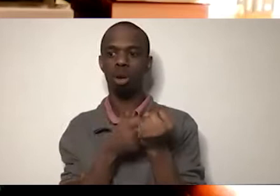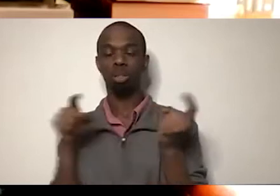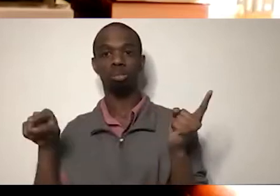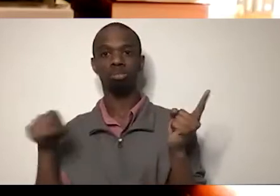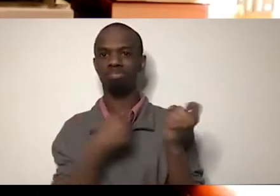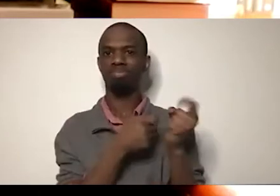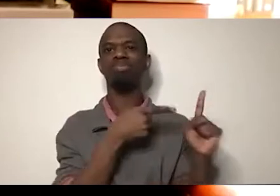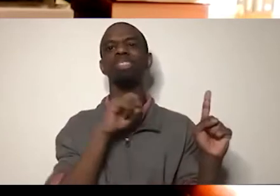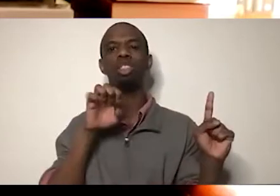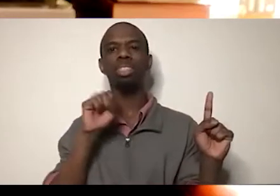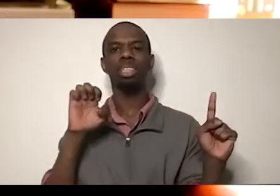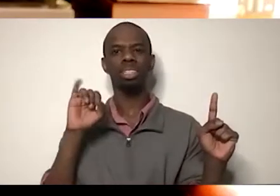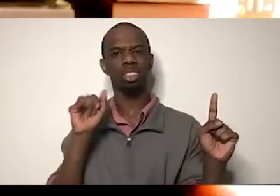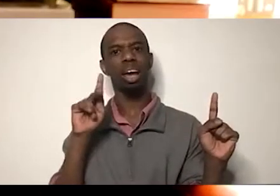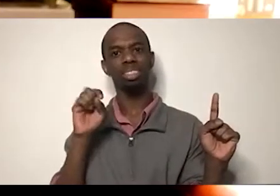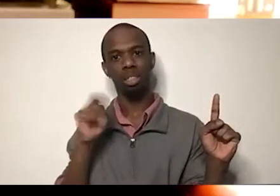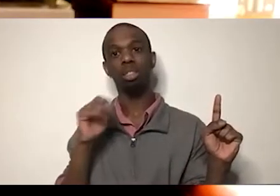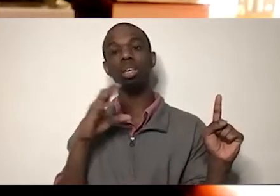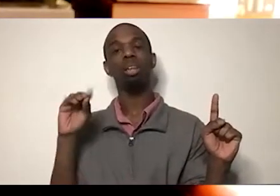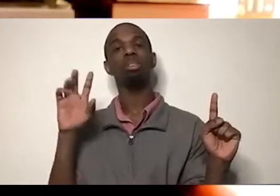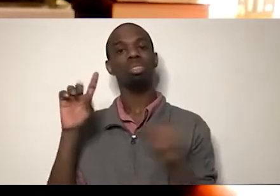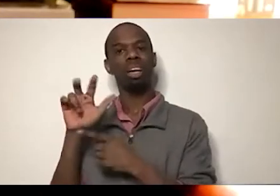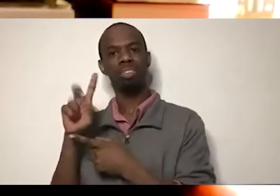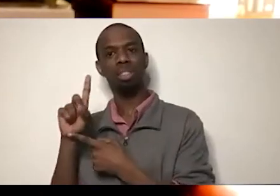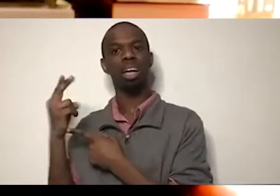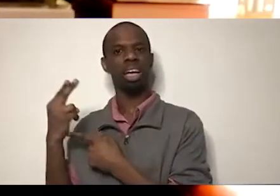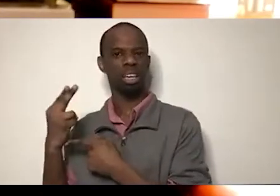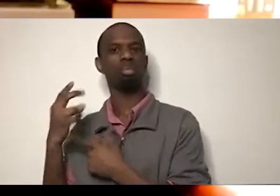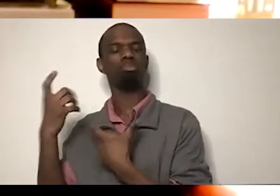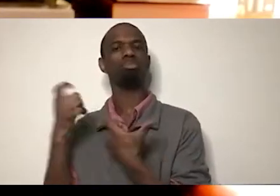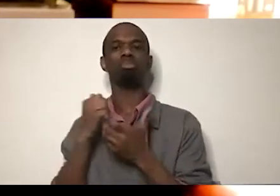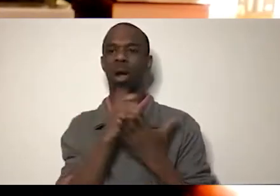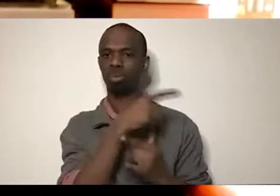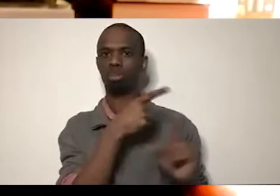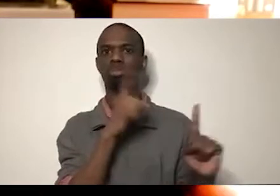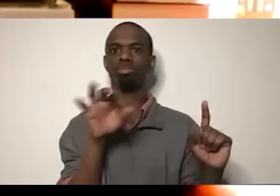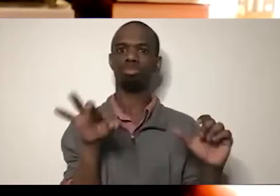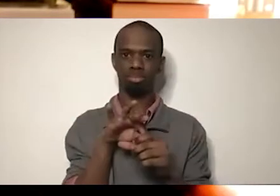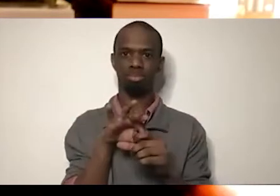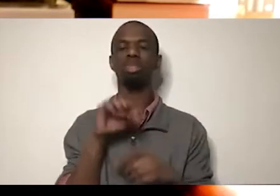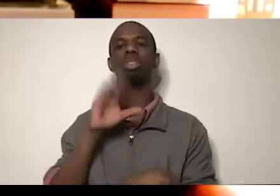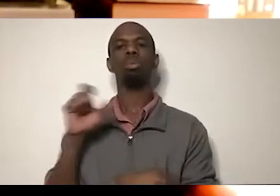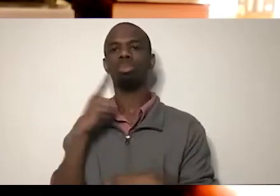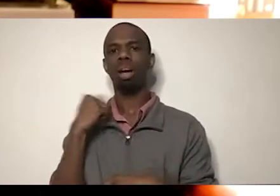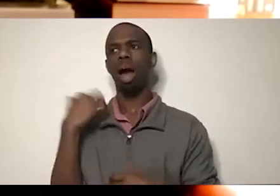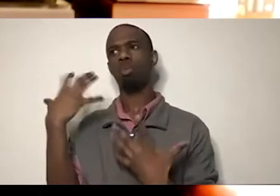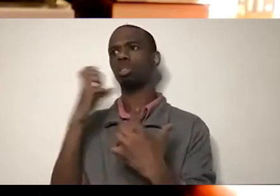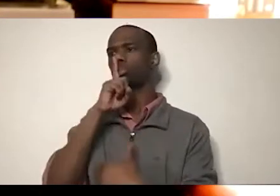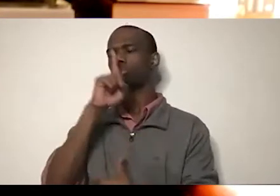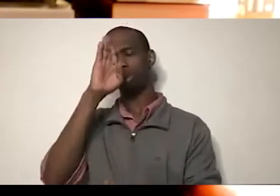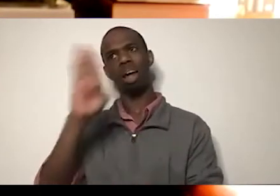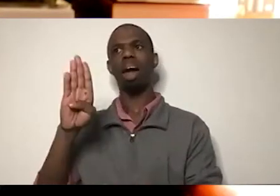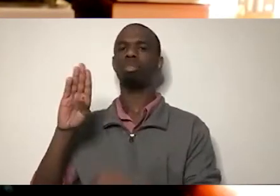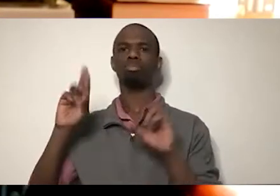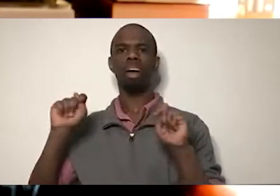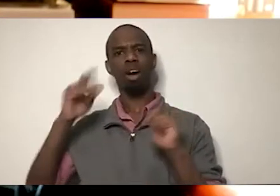out front with my own ideas or if I wanted to remain behind the scenes promoting other people. And